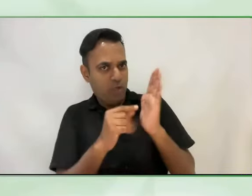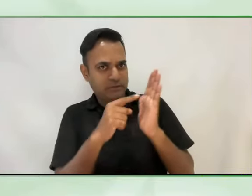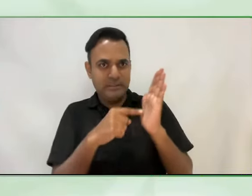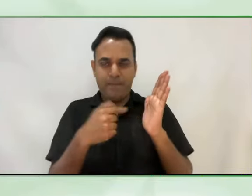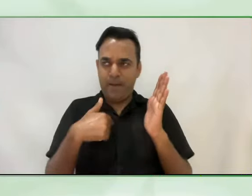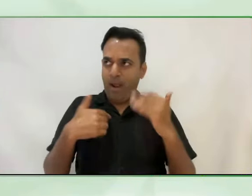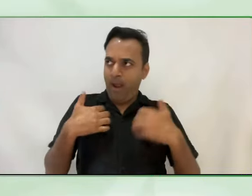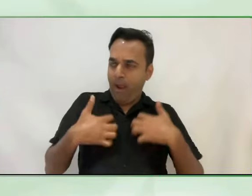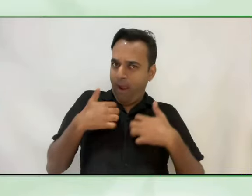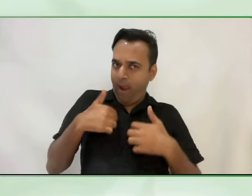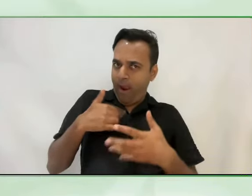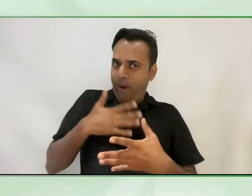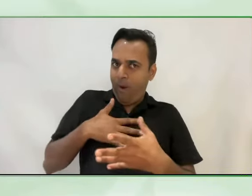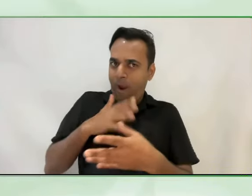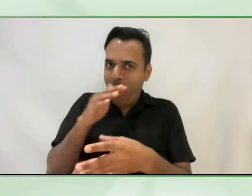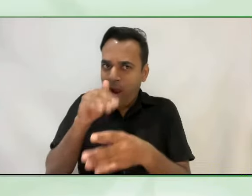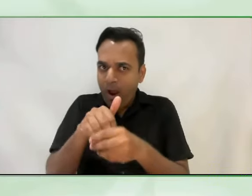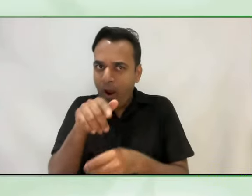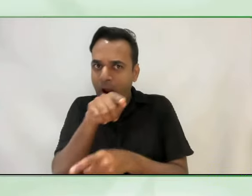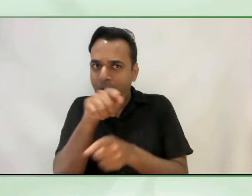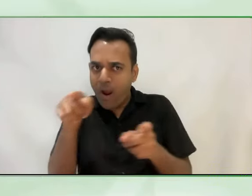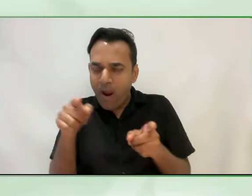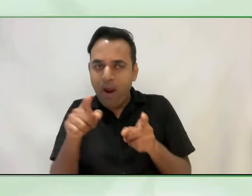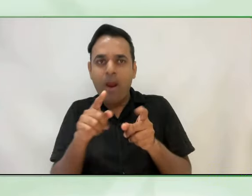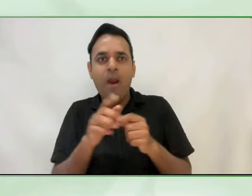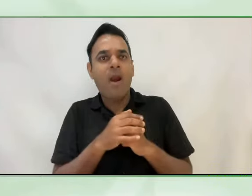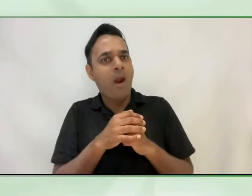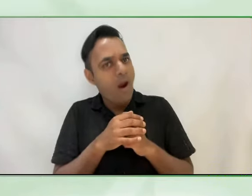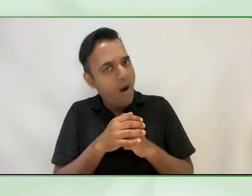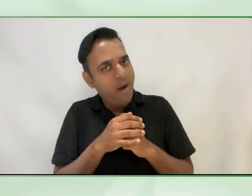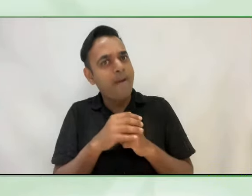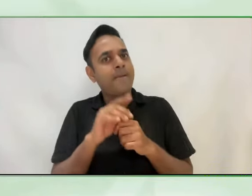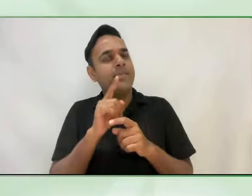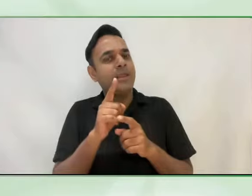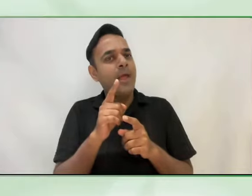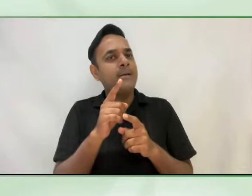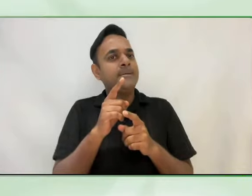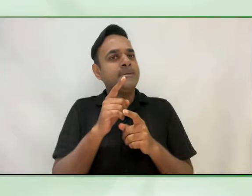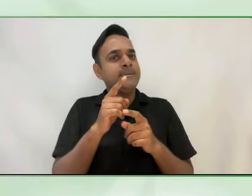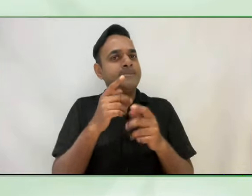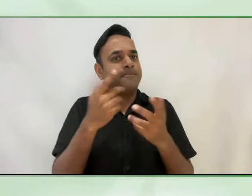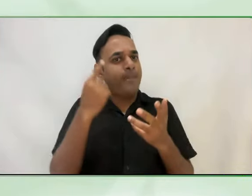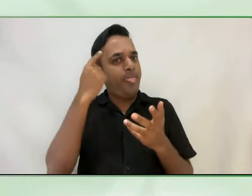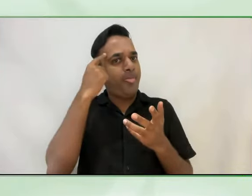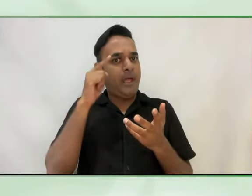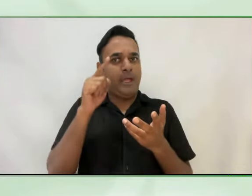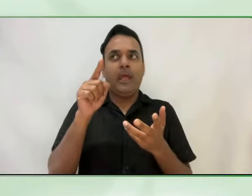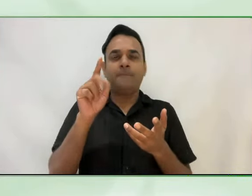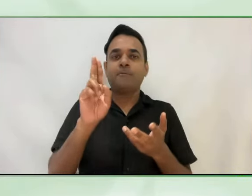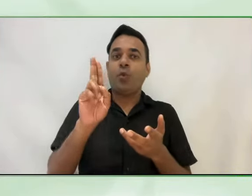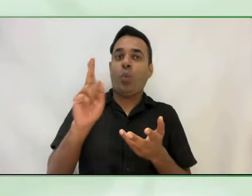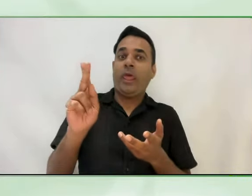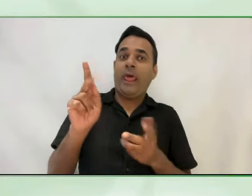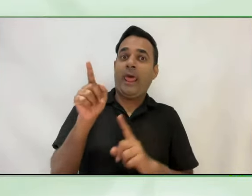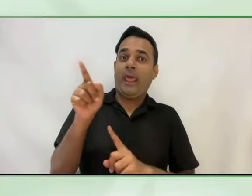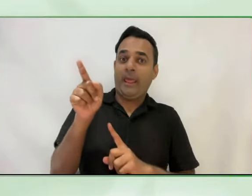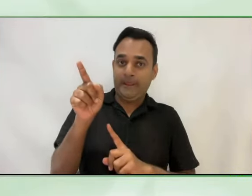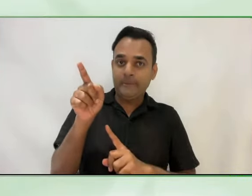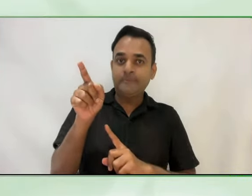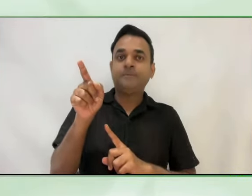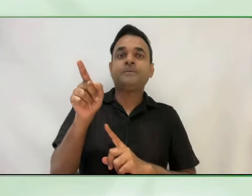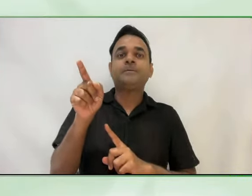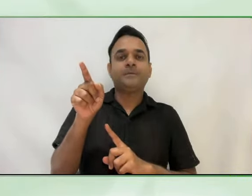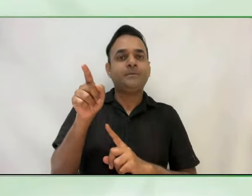by autistic people, right? Yeah, absolutely. And I think that's a key part of what Autistica tries to do. What we've